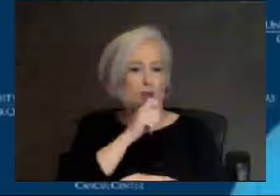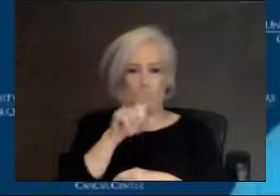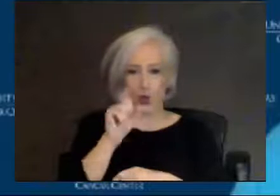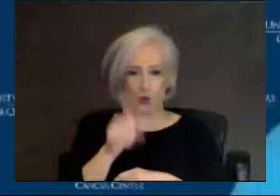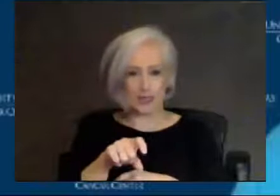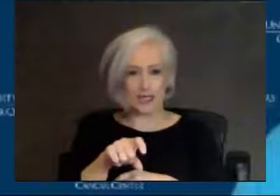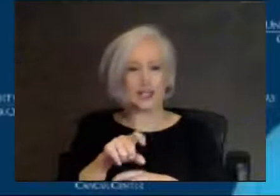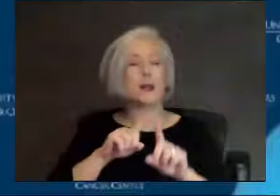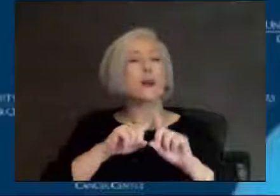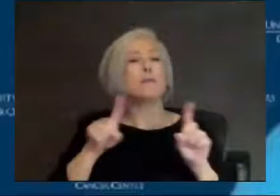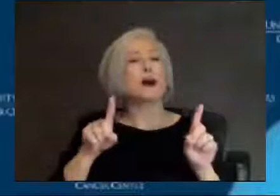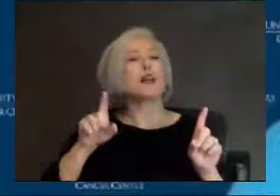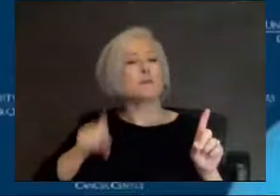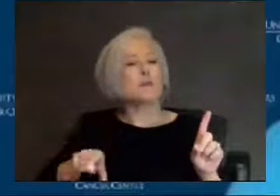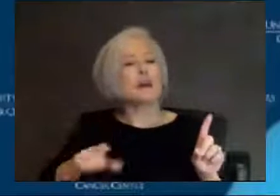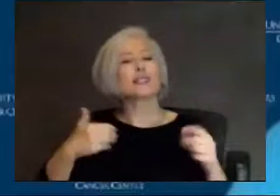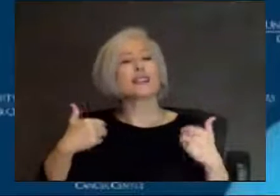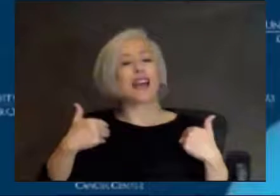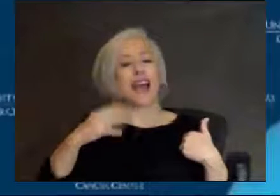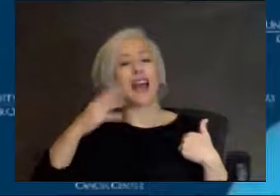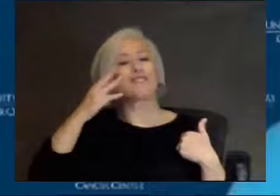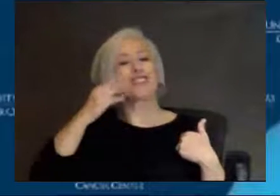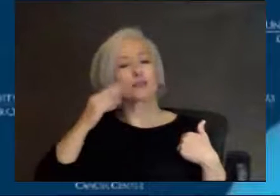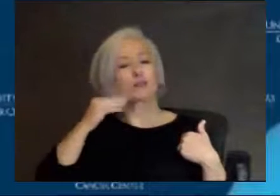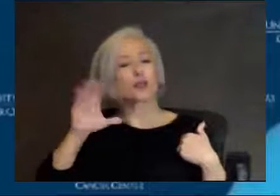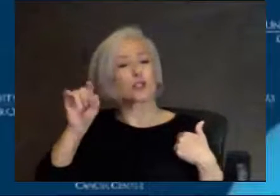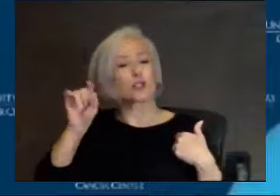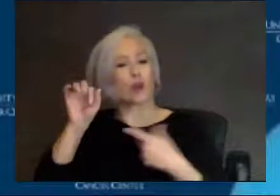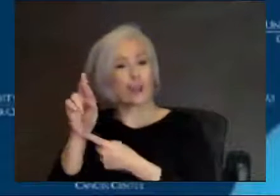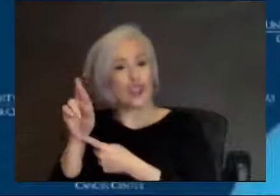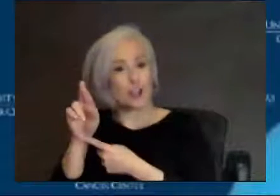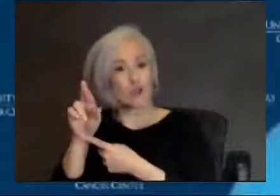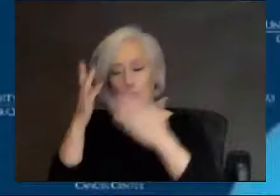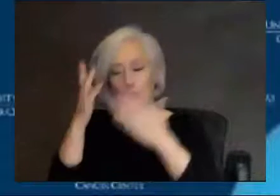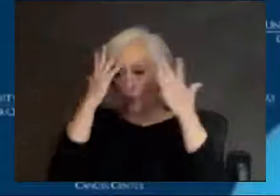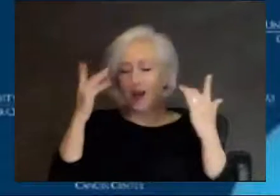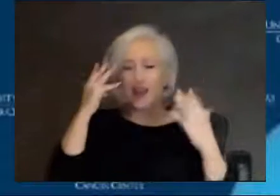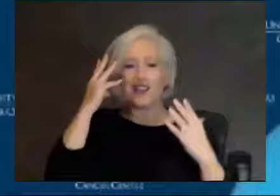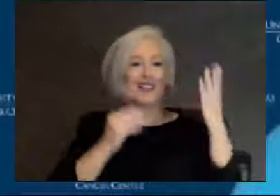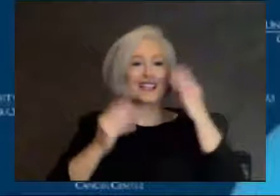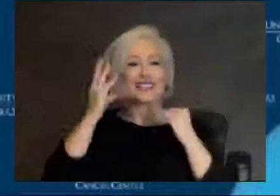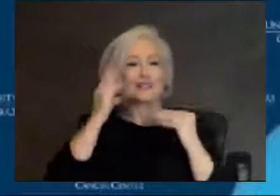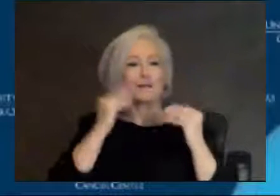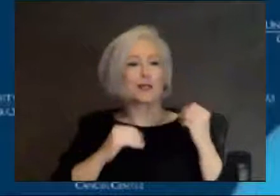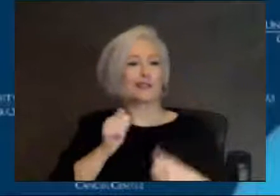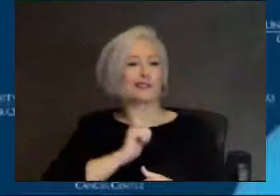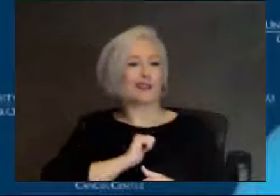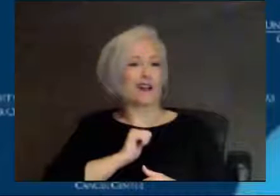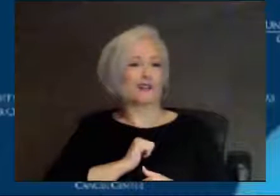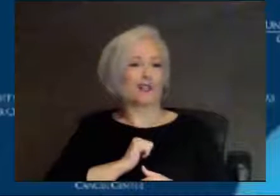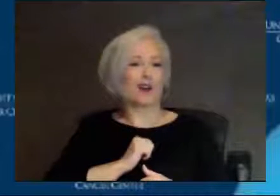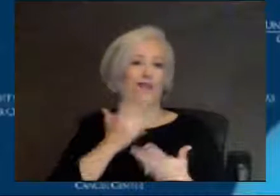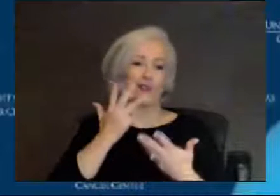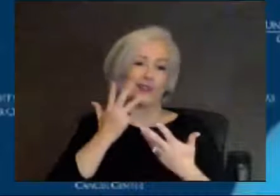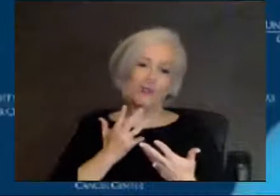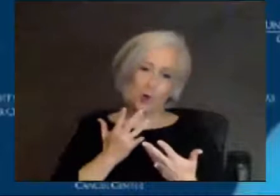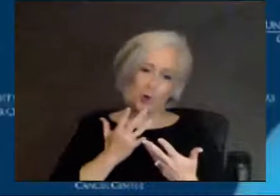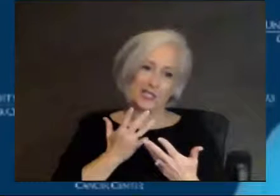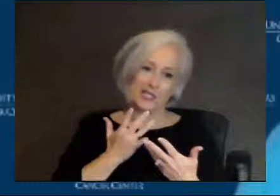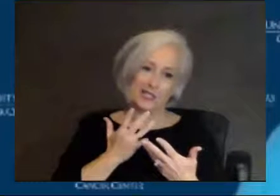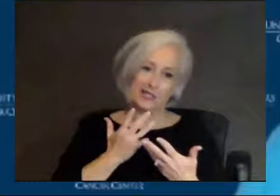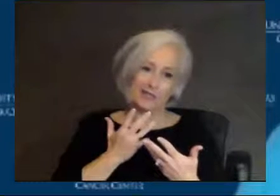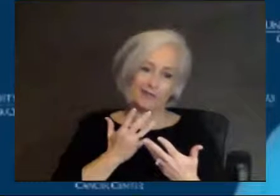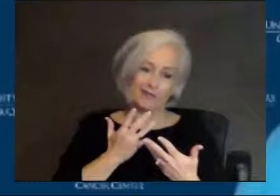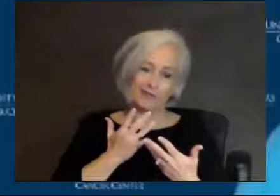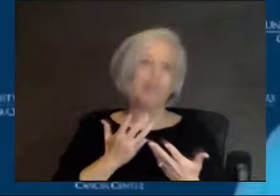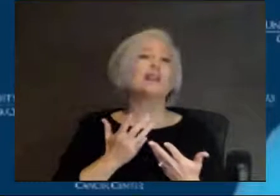experience, because we all know what it's like. Unfortunately, we've been through that, and we